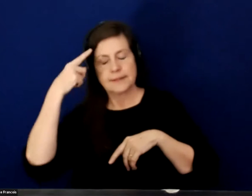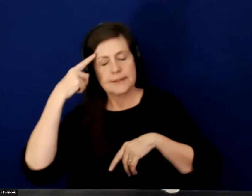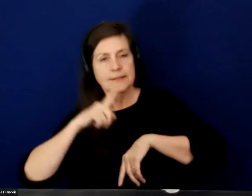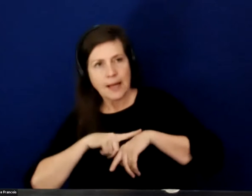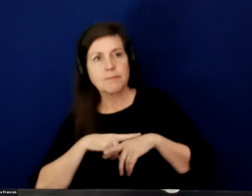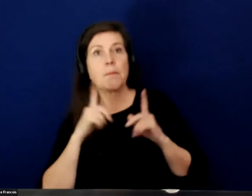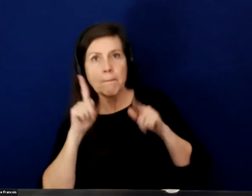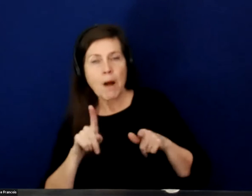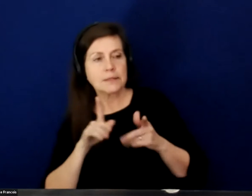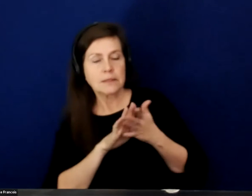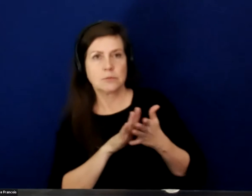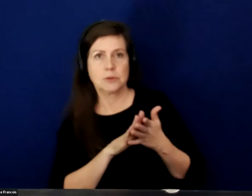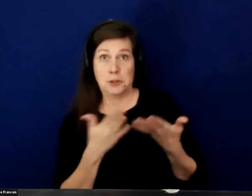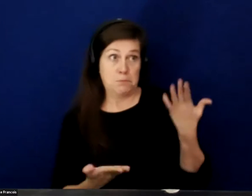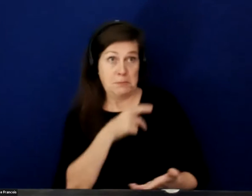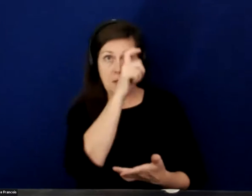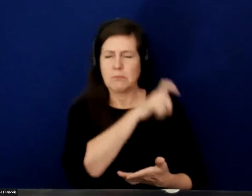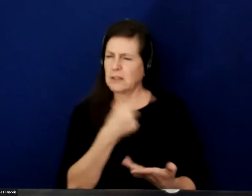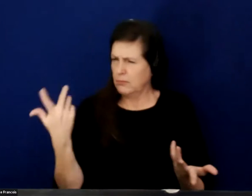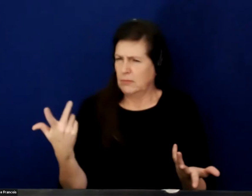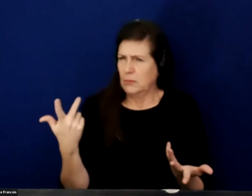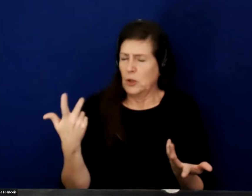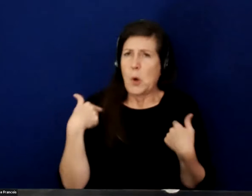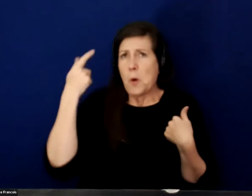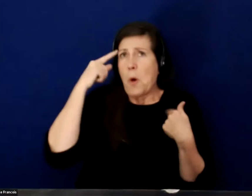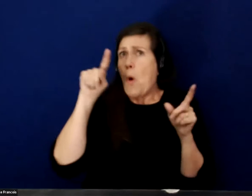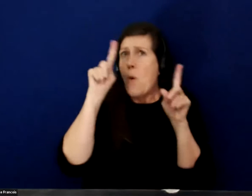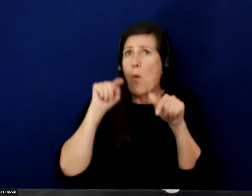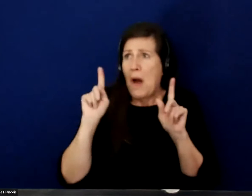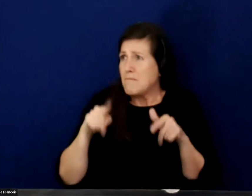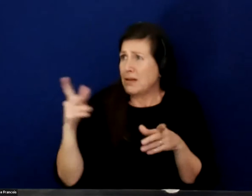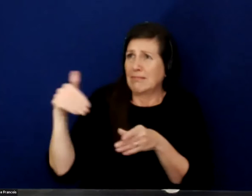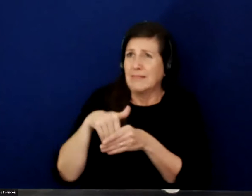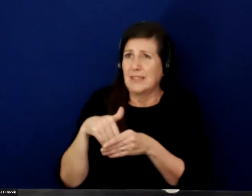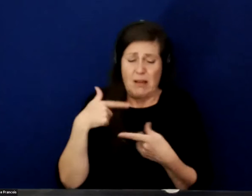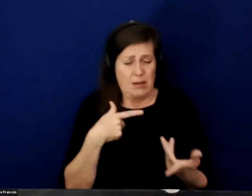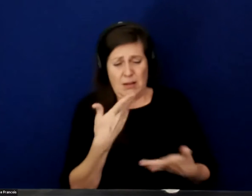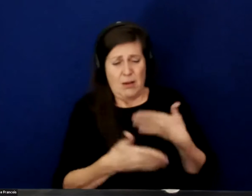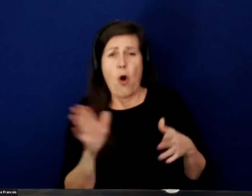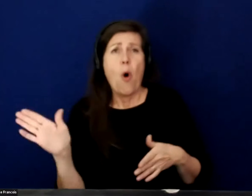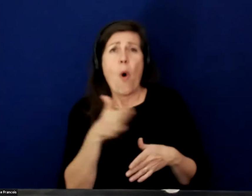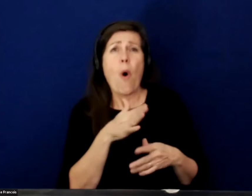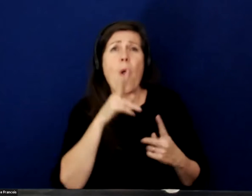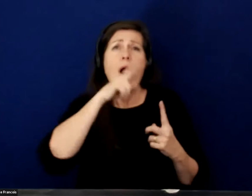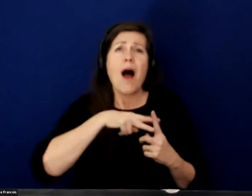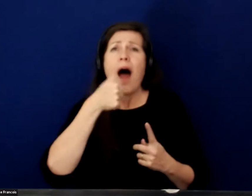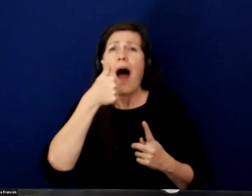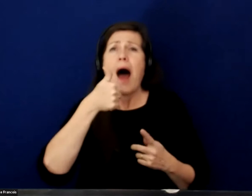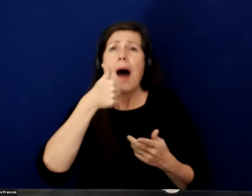who say, why should you user test something? All applications looks the same anyway. And if we can't explain